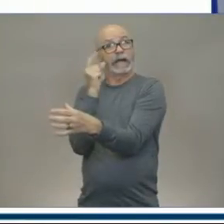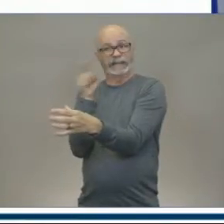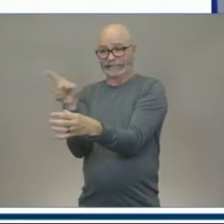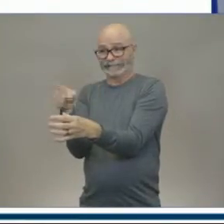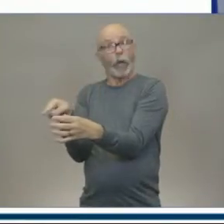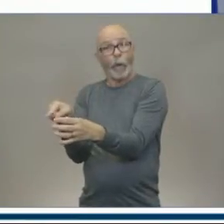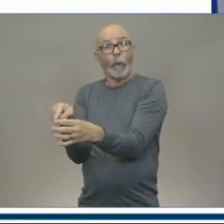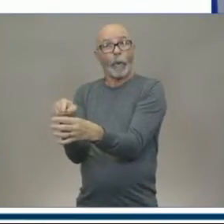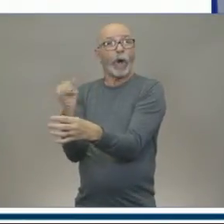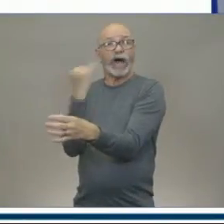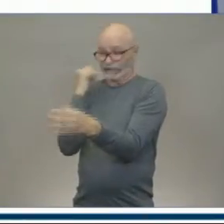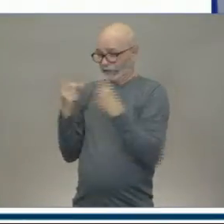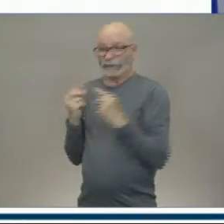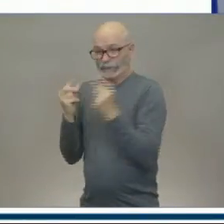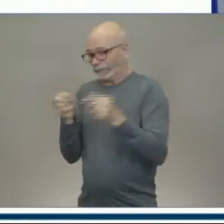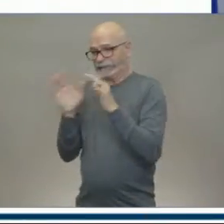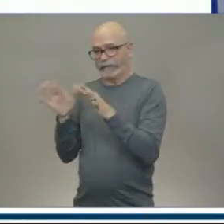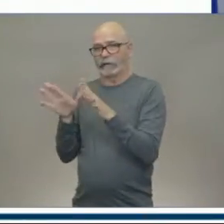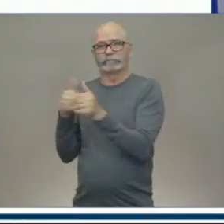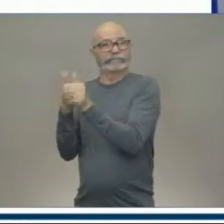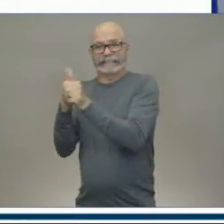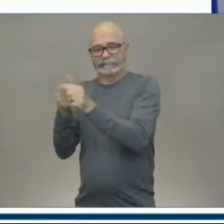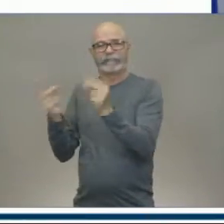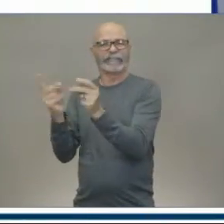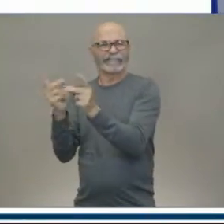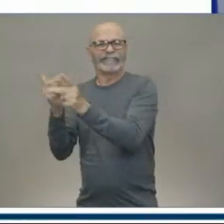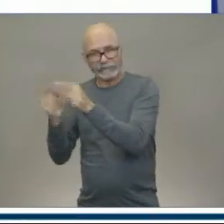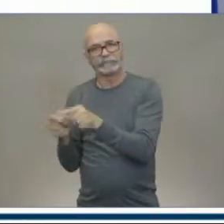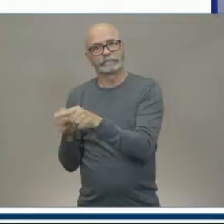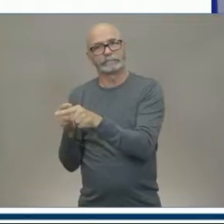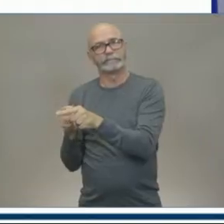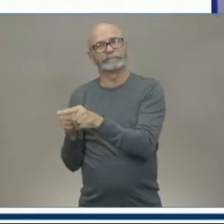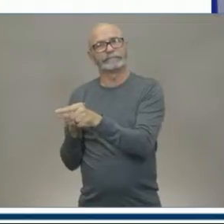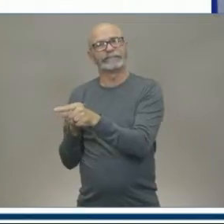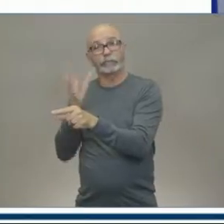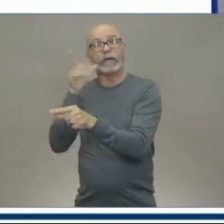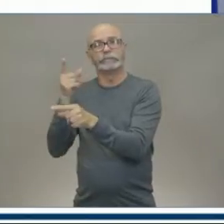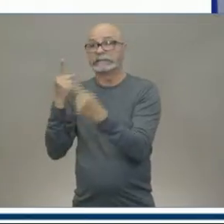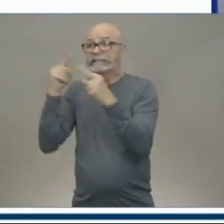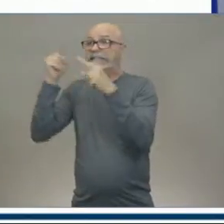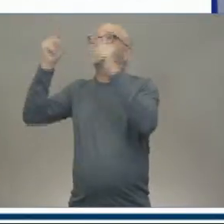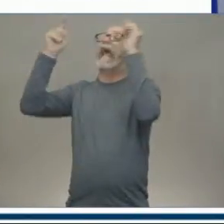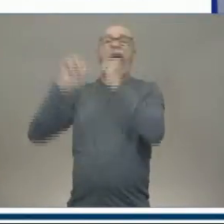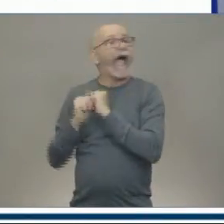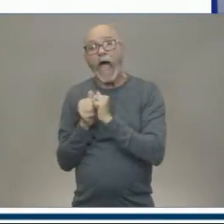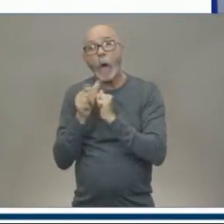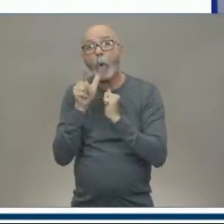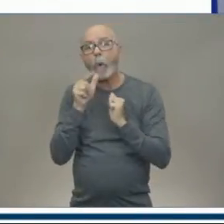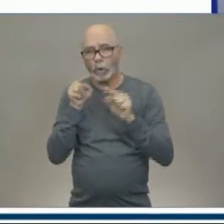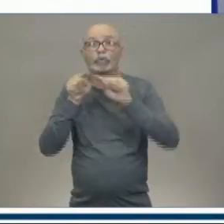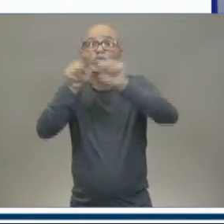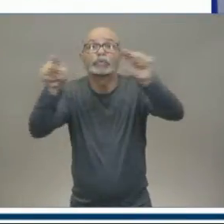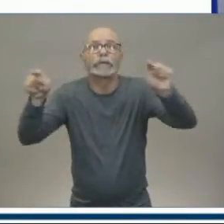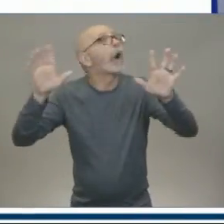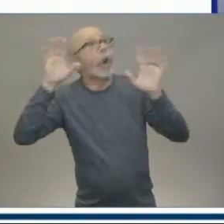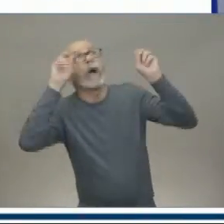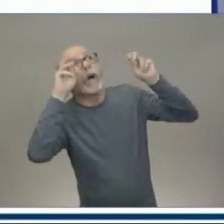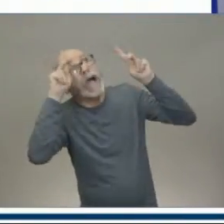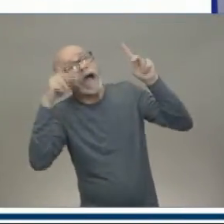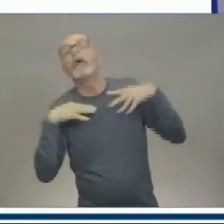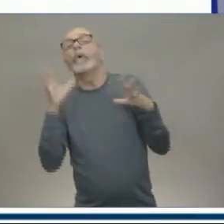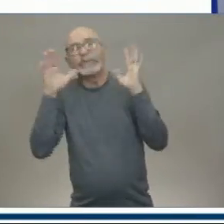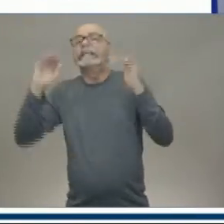these protocols will really, our success will depend on you. And the willingness of people to support